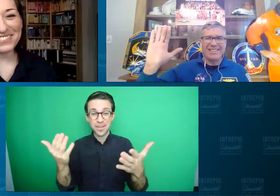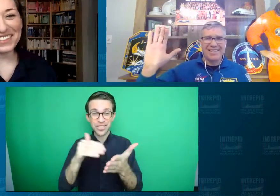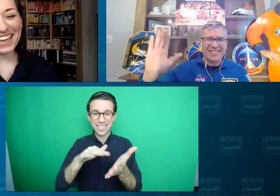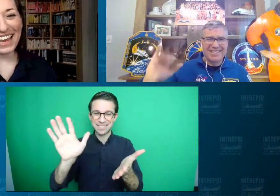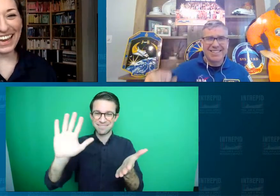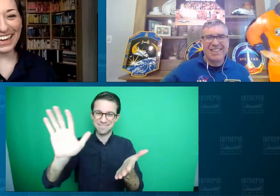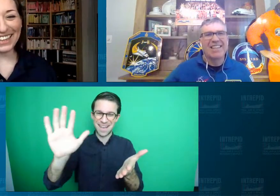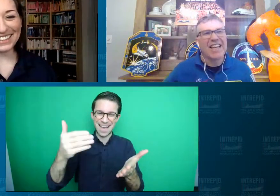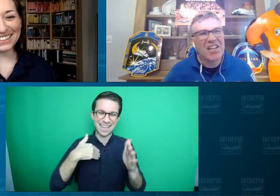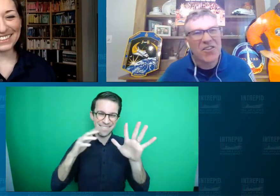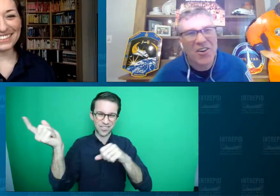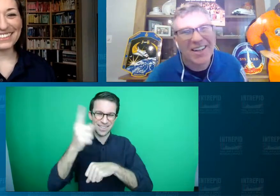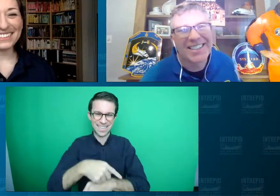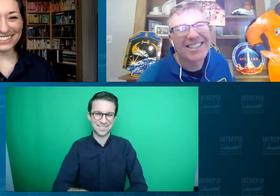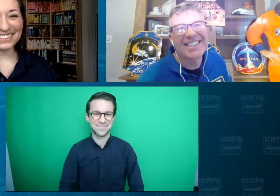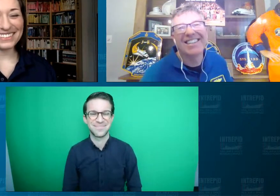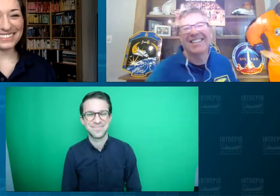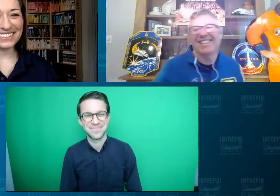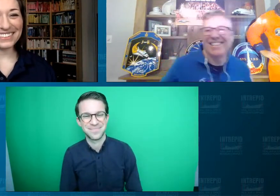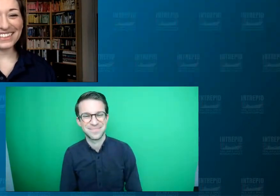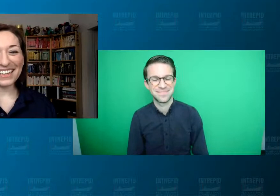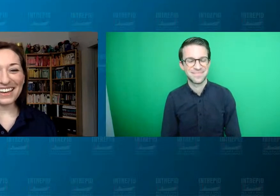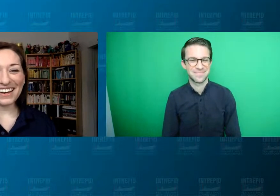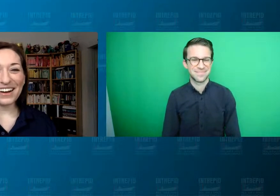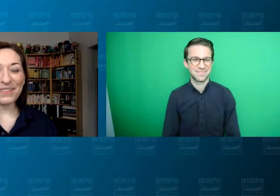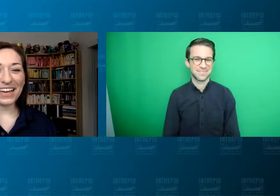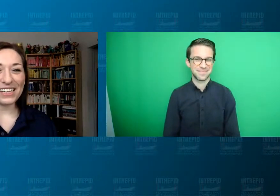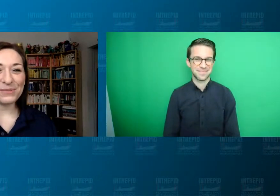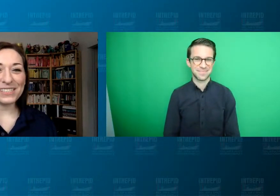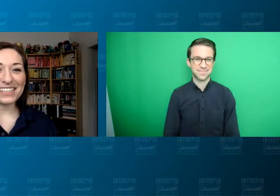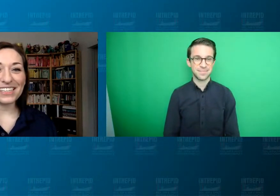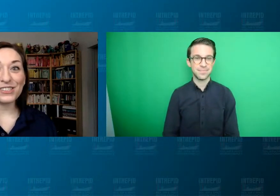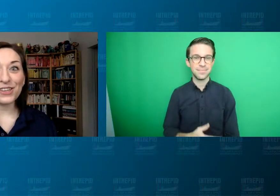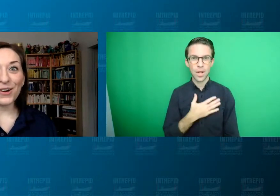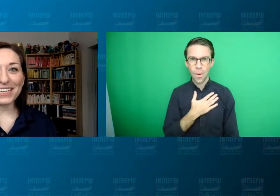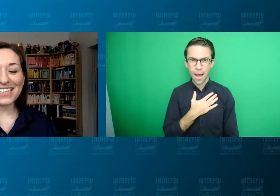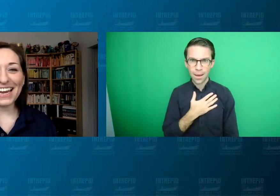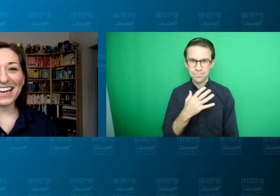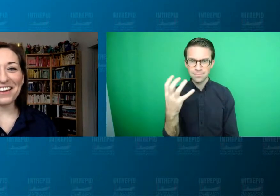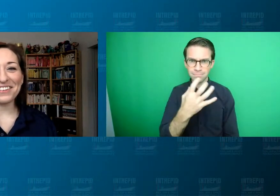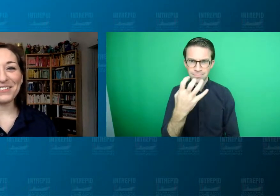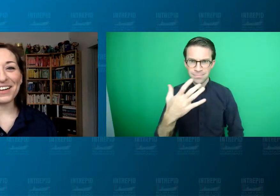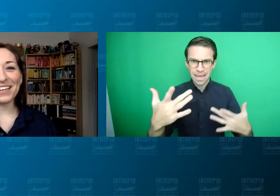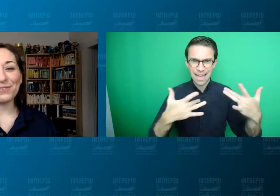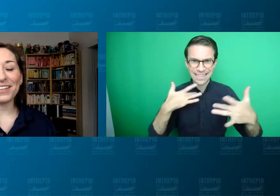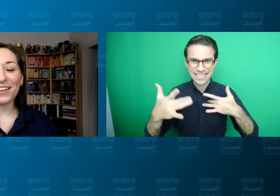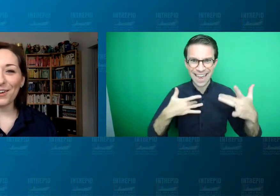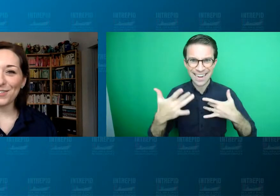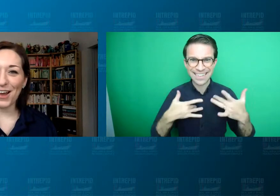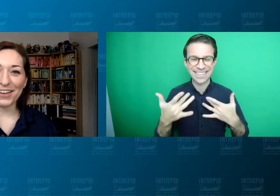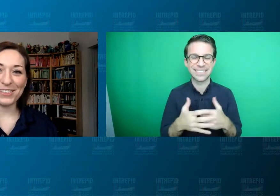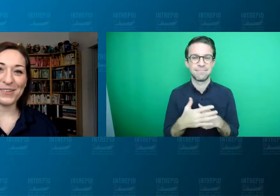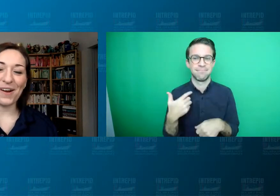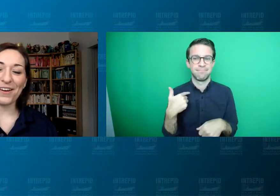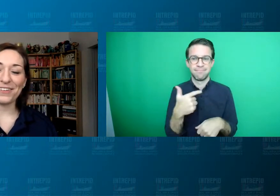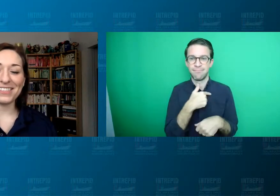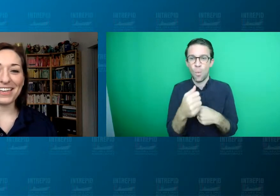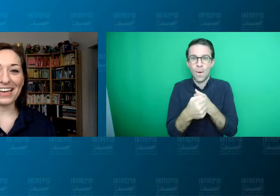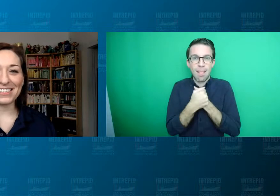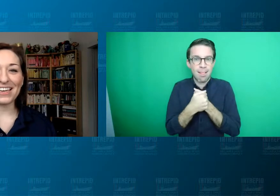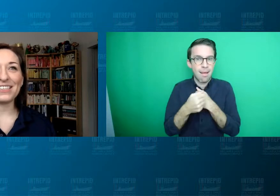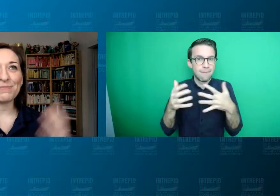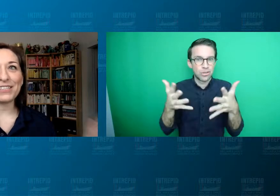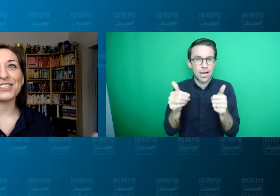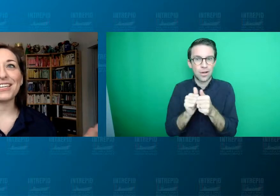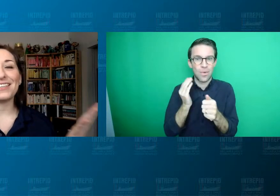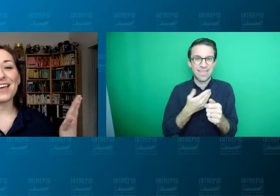great rest of your day. Thank you very much. Oh my gosh, wasn't that so exciting, everyone? We love talking to our friends